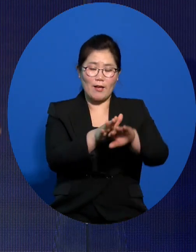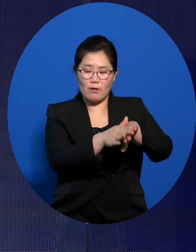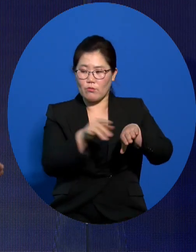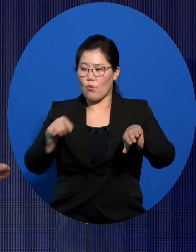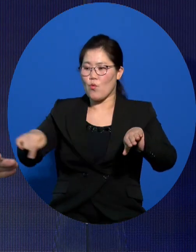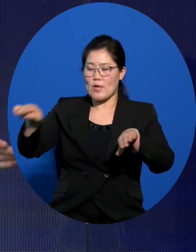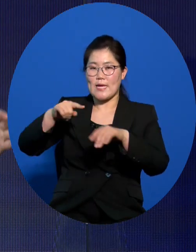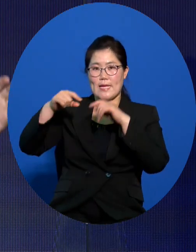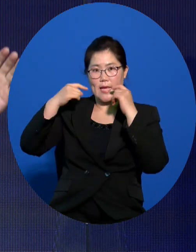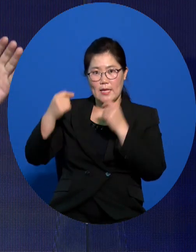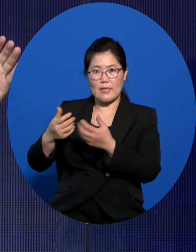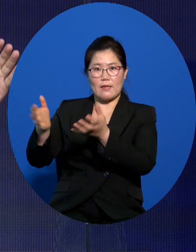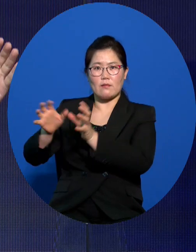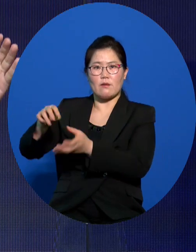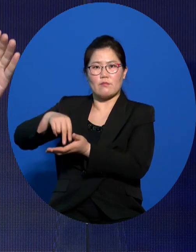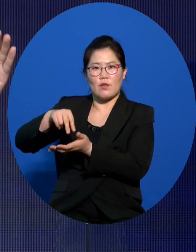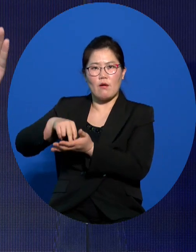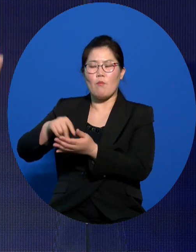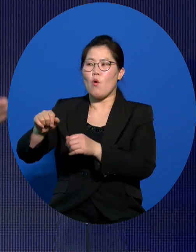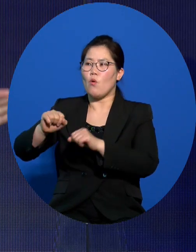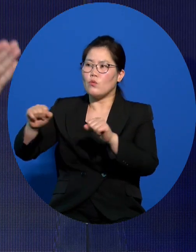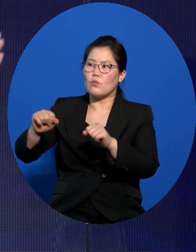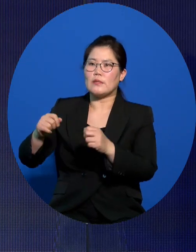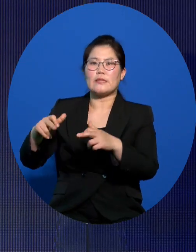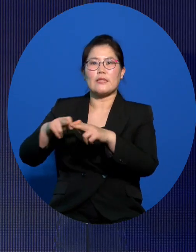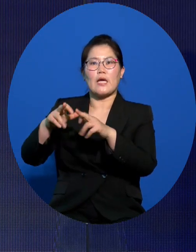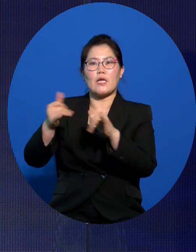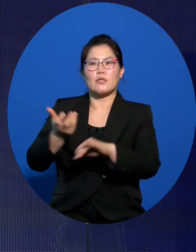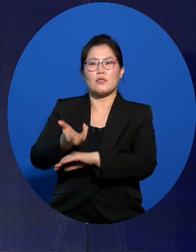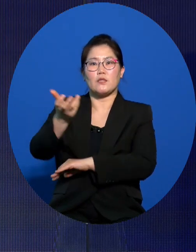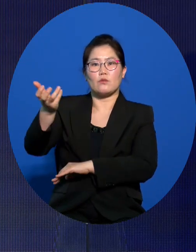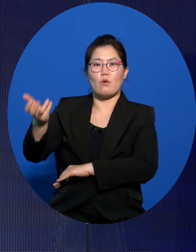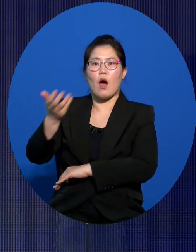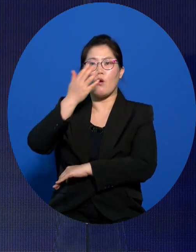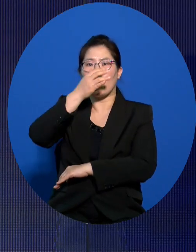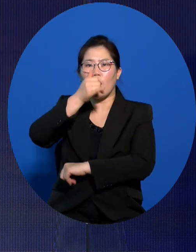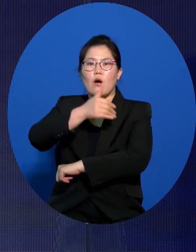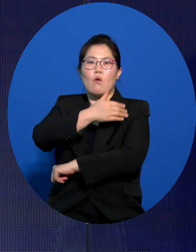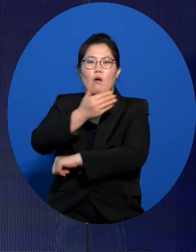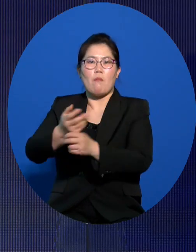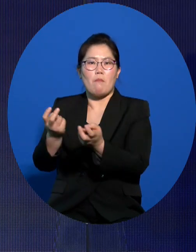of transportation provided to the persons with disabilities.